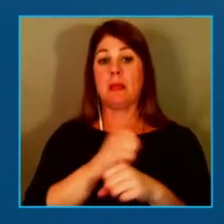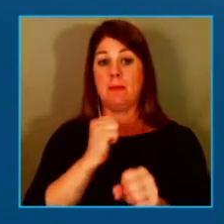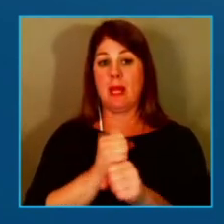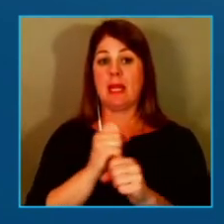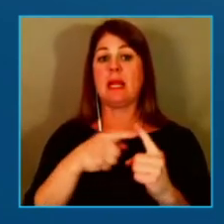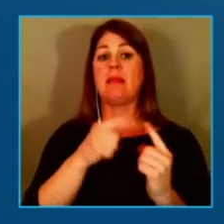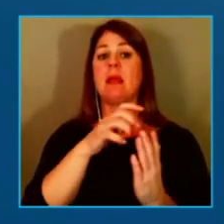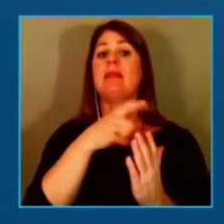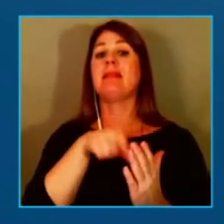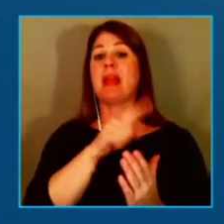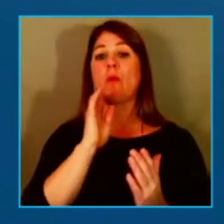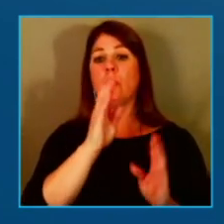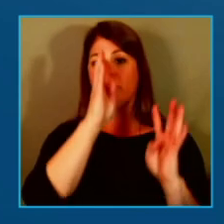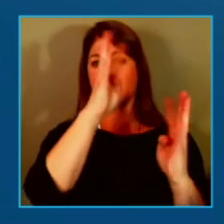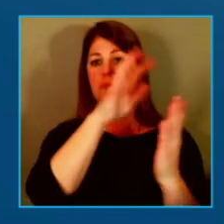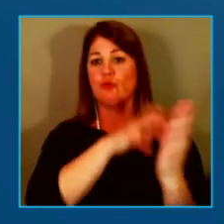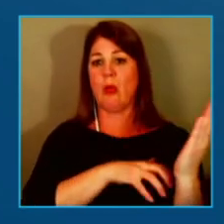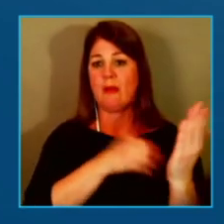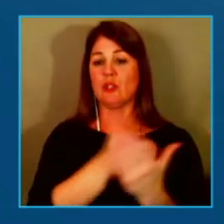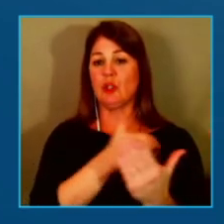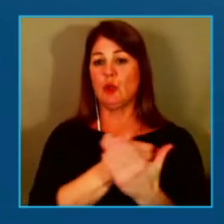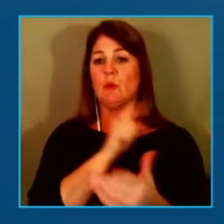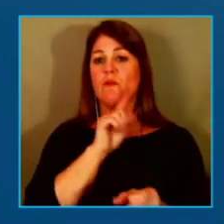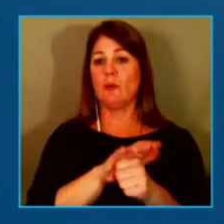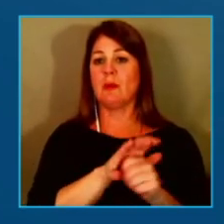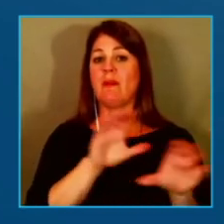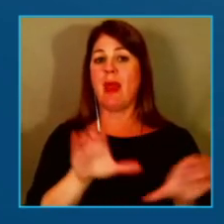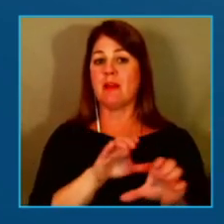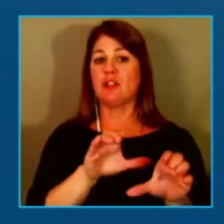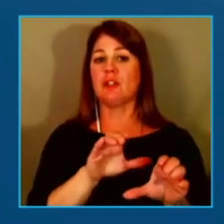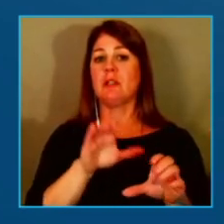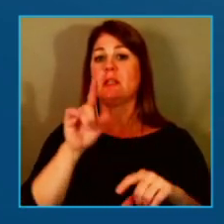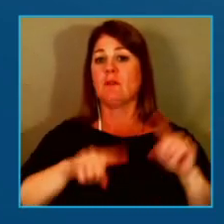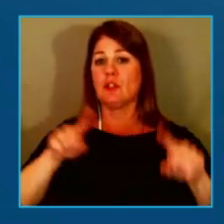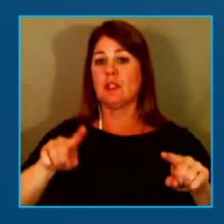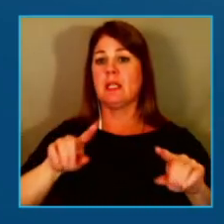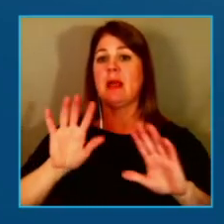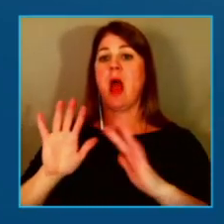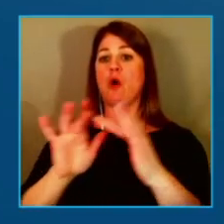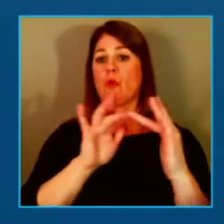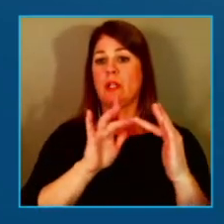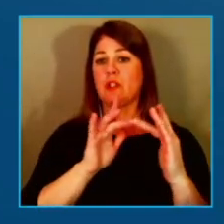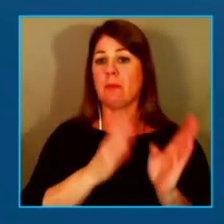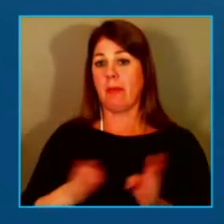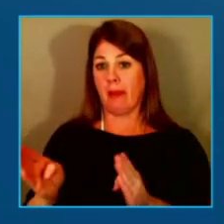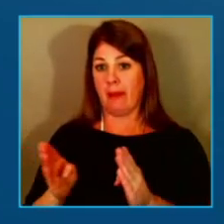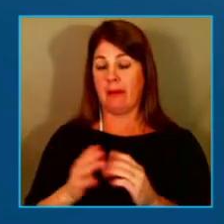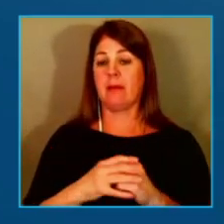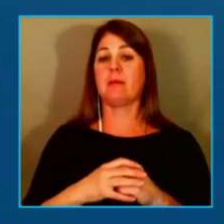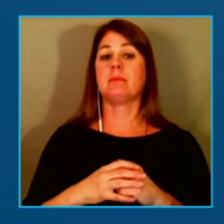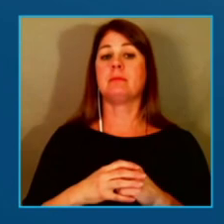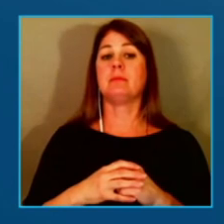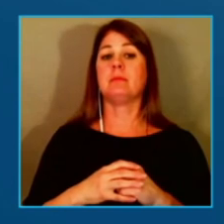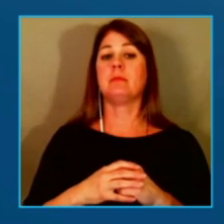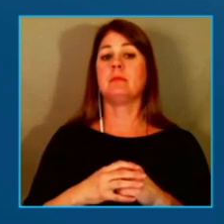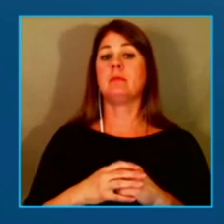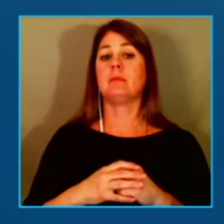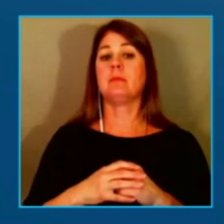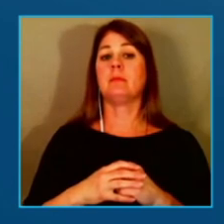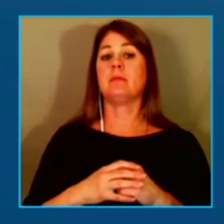new affirmative action and diversity outreach plan. So that, of course, isn't the end of the